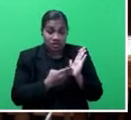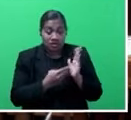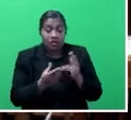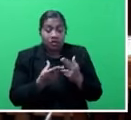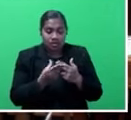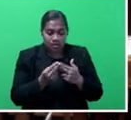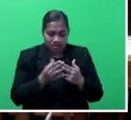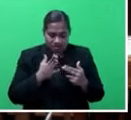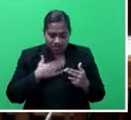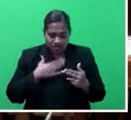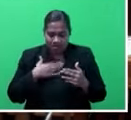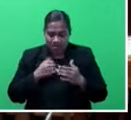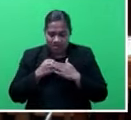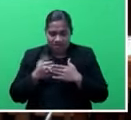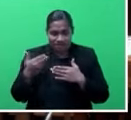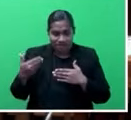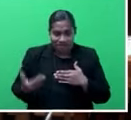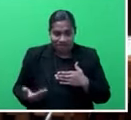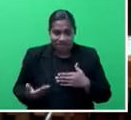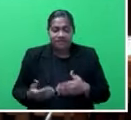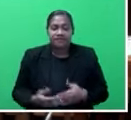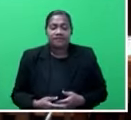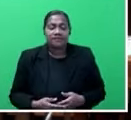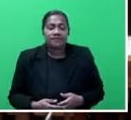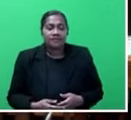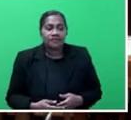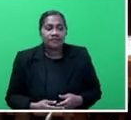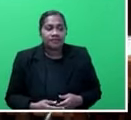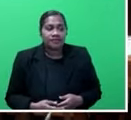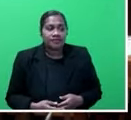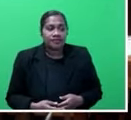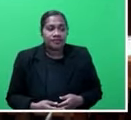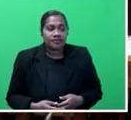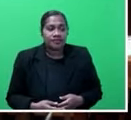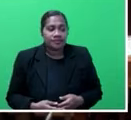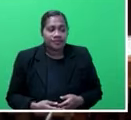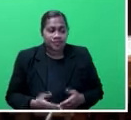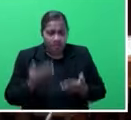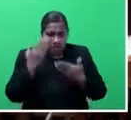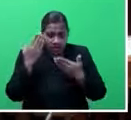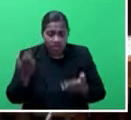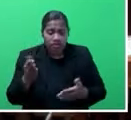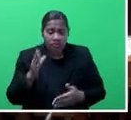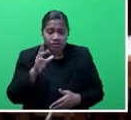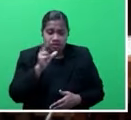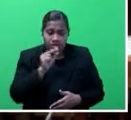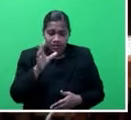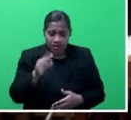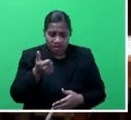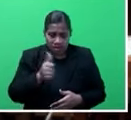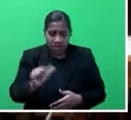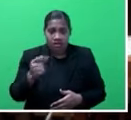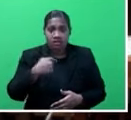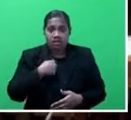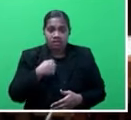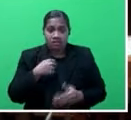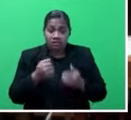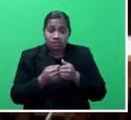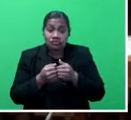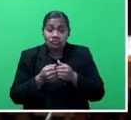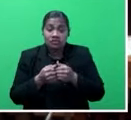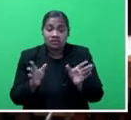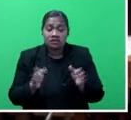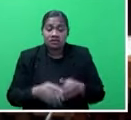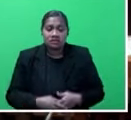of the House. But, Honorable Speaker, allow me to start by quoting